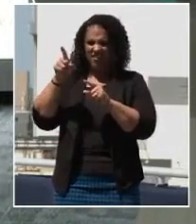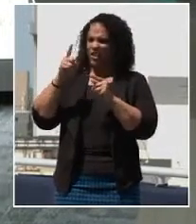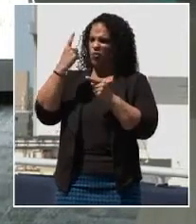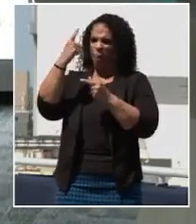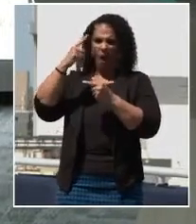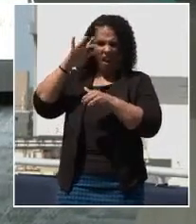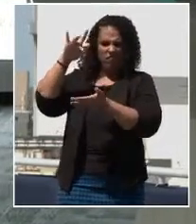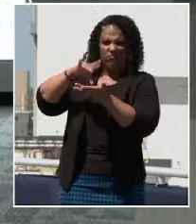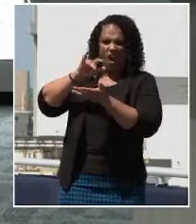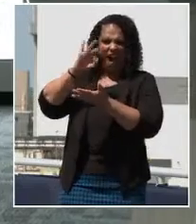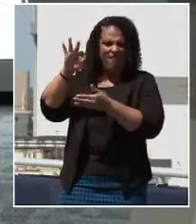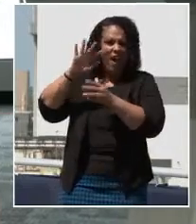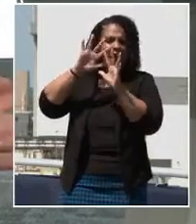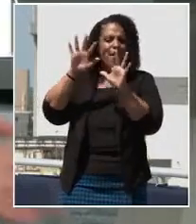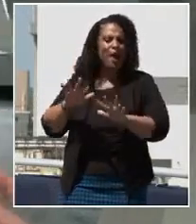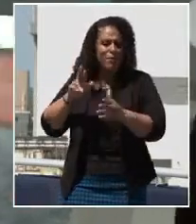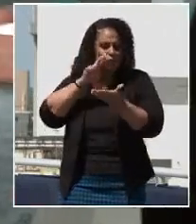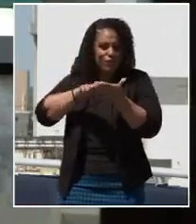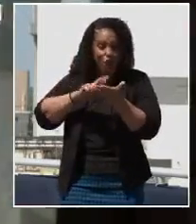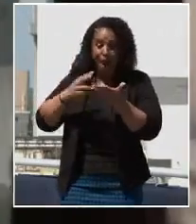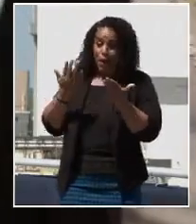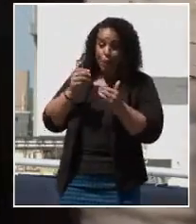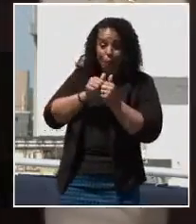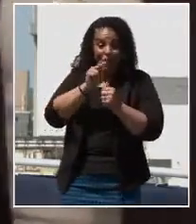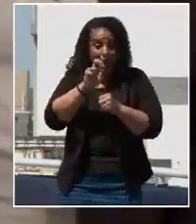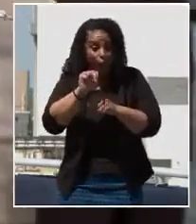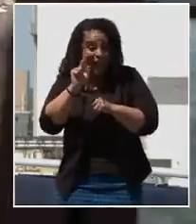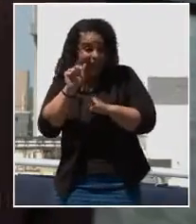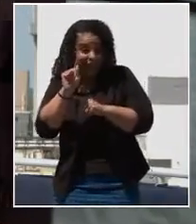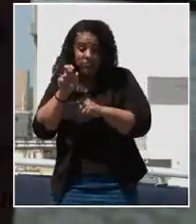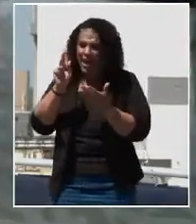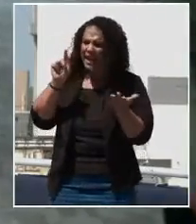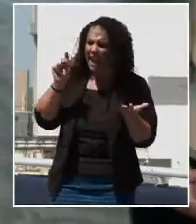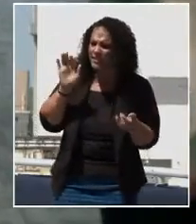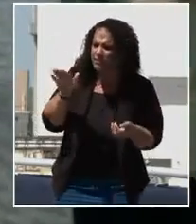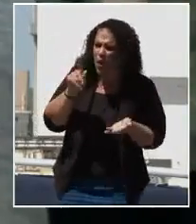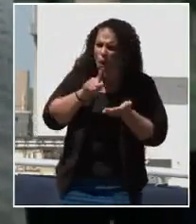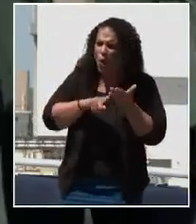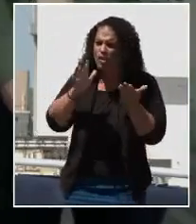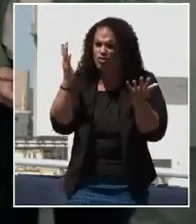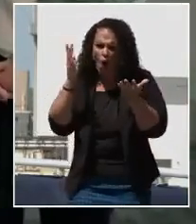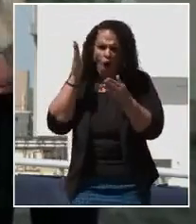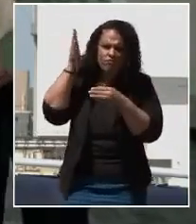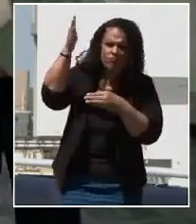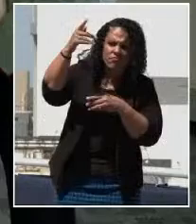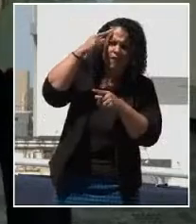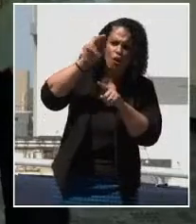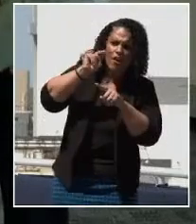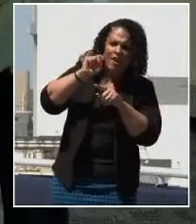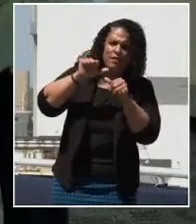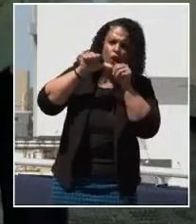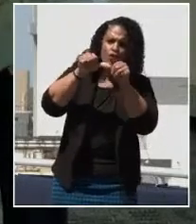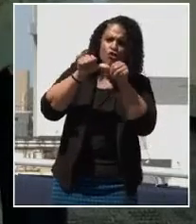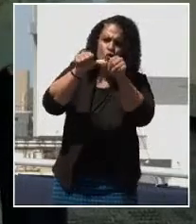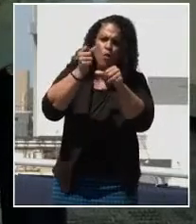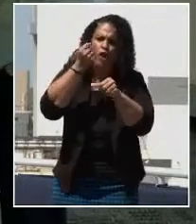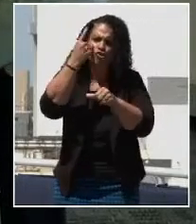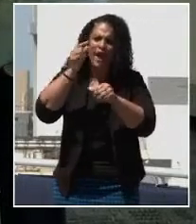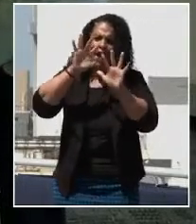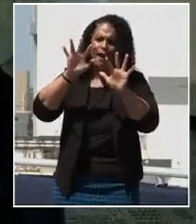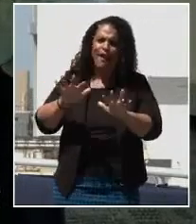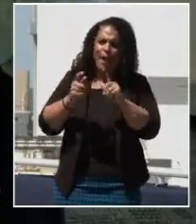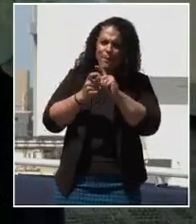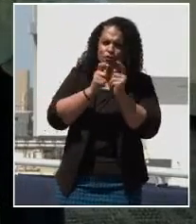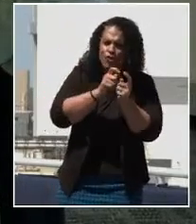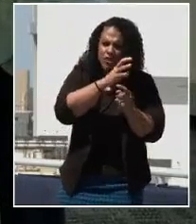and climate change research and I'm here with Karen and Kate so Kate what is on the horizon for NASA to continue to understand climate